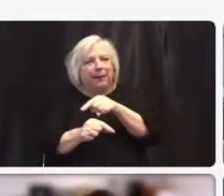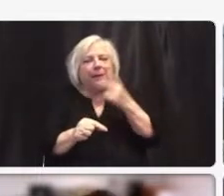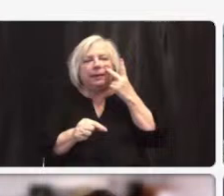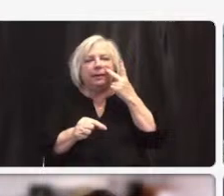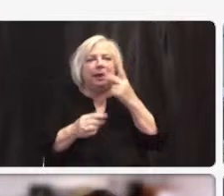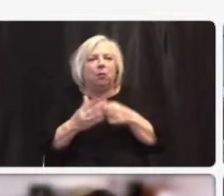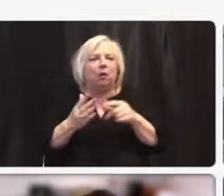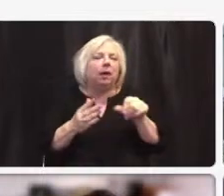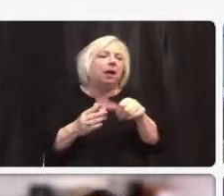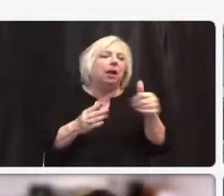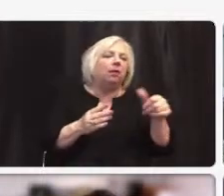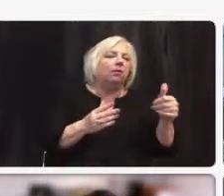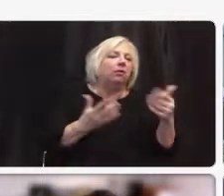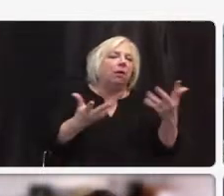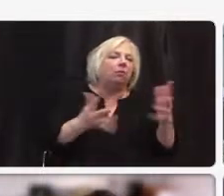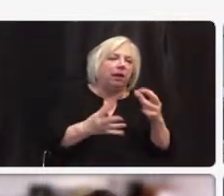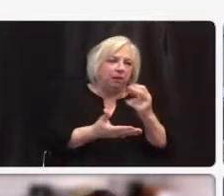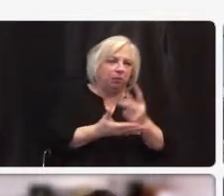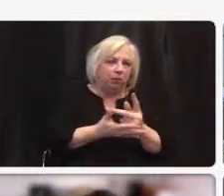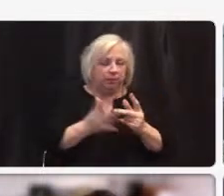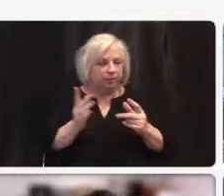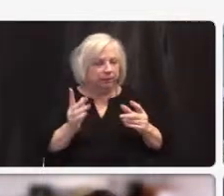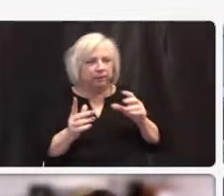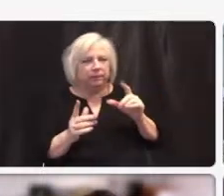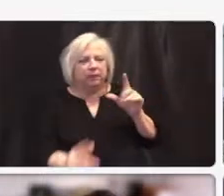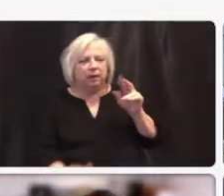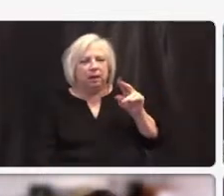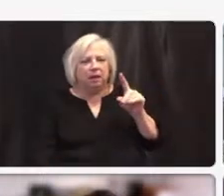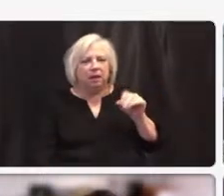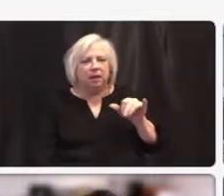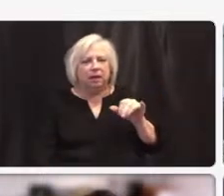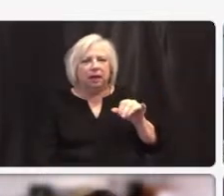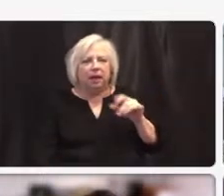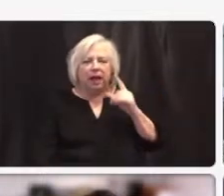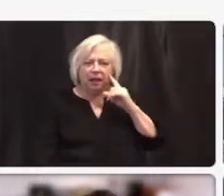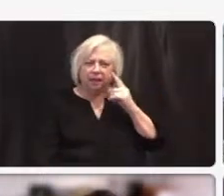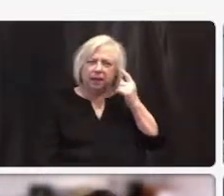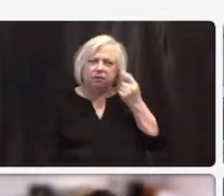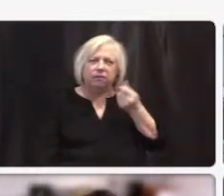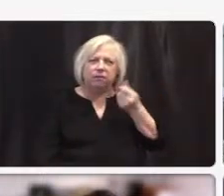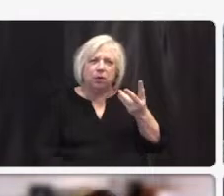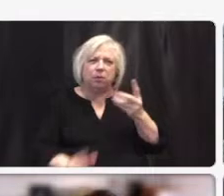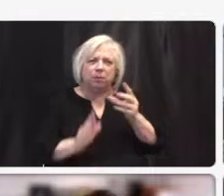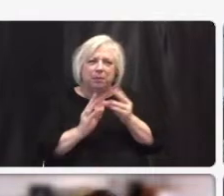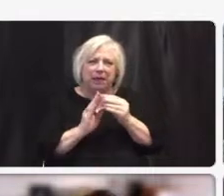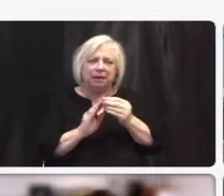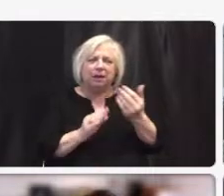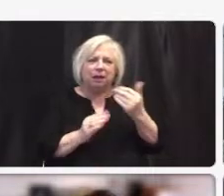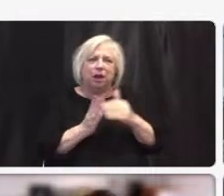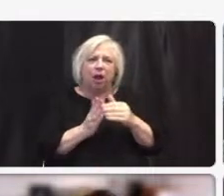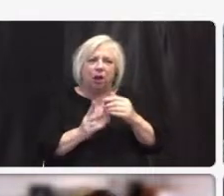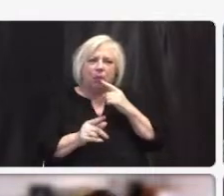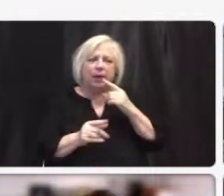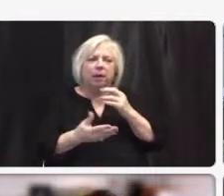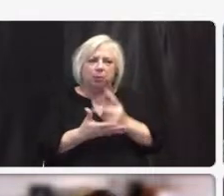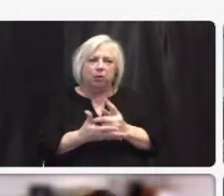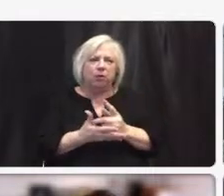approved. Yeah, I can recall a couple of meetings ago, we approved 3 or 4 within a few